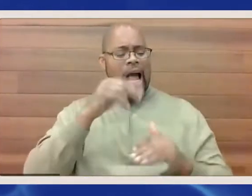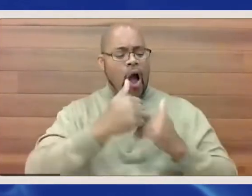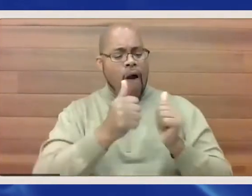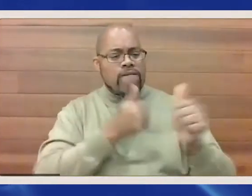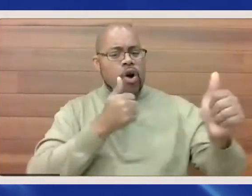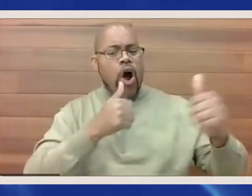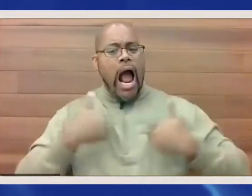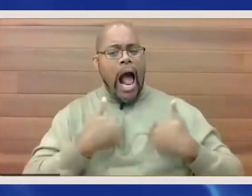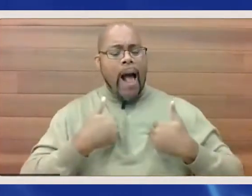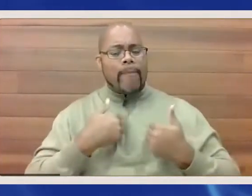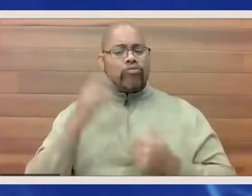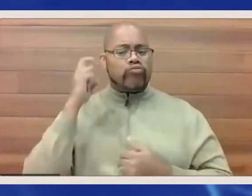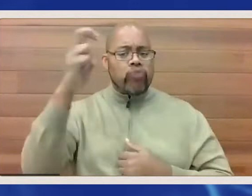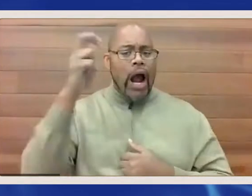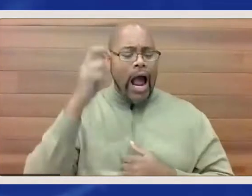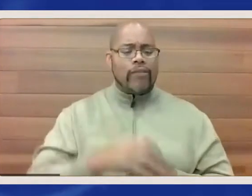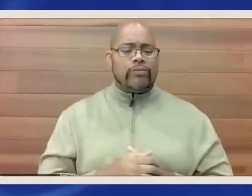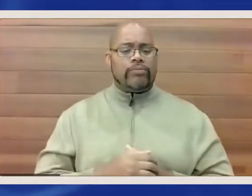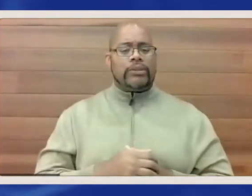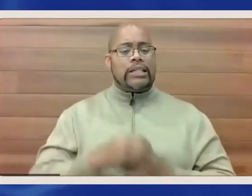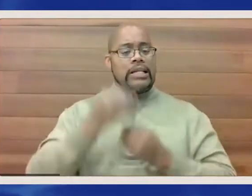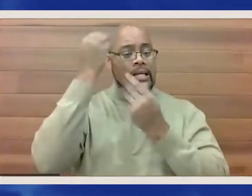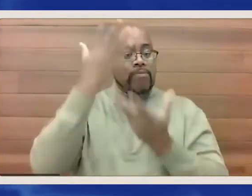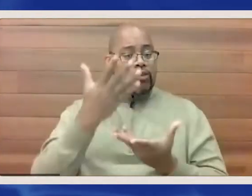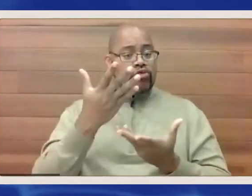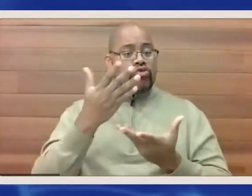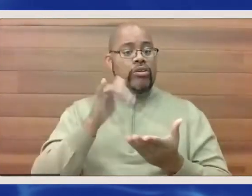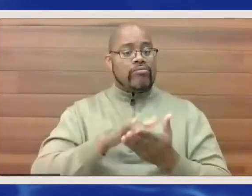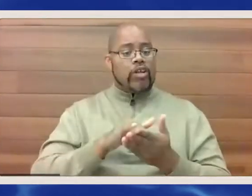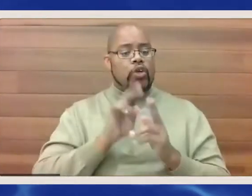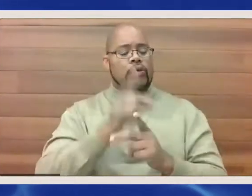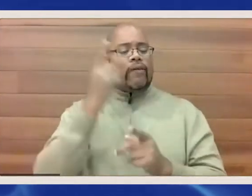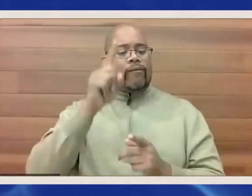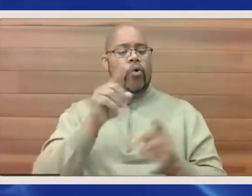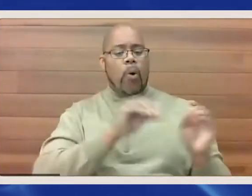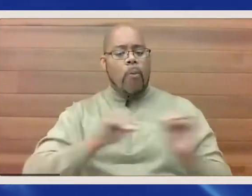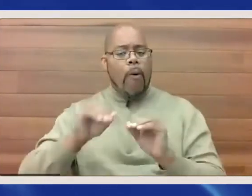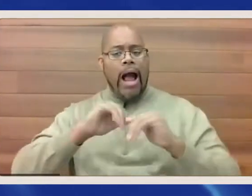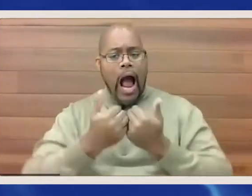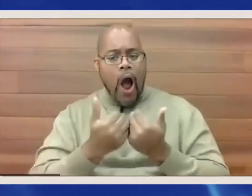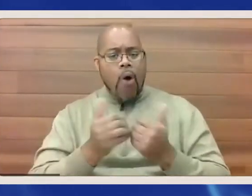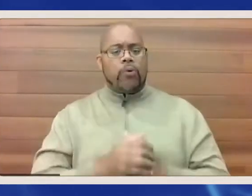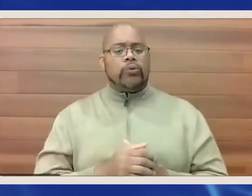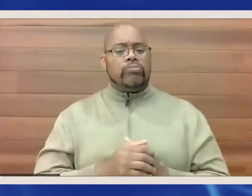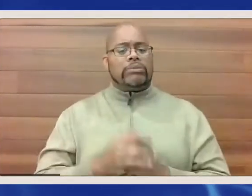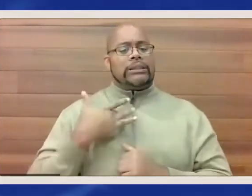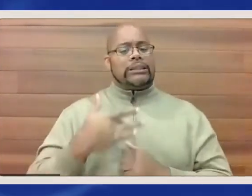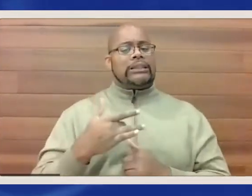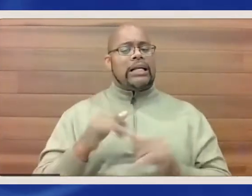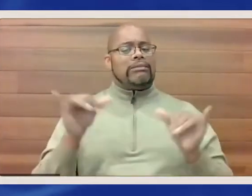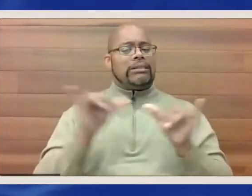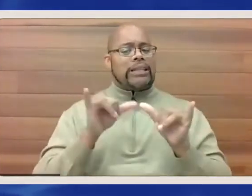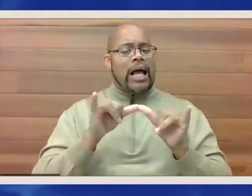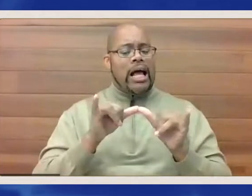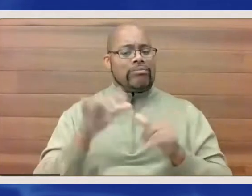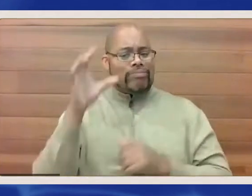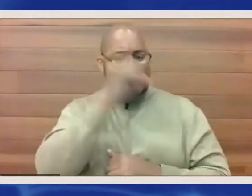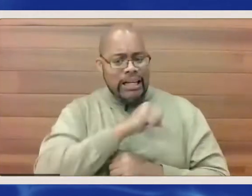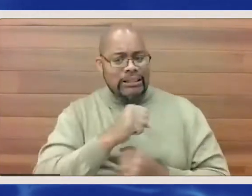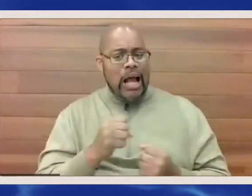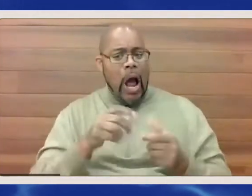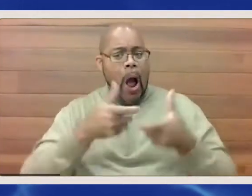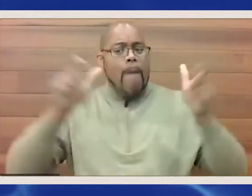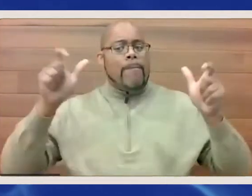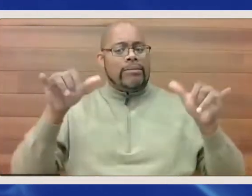travels, and the data informs movement of species, and it's usually used to estimate population size.